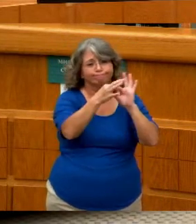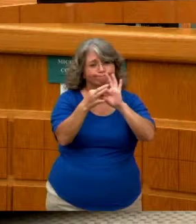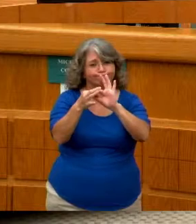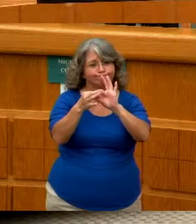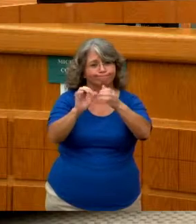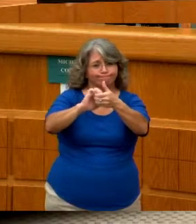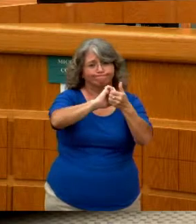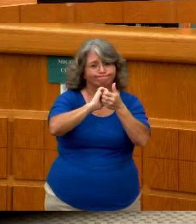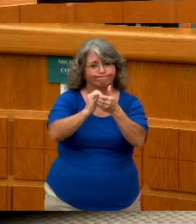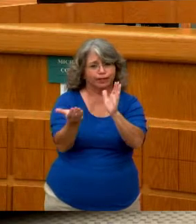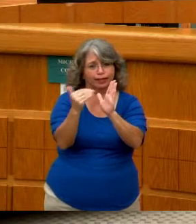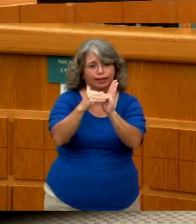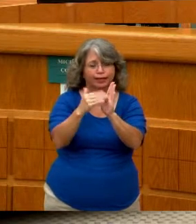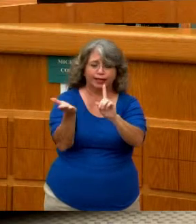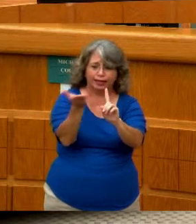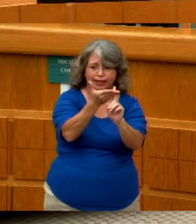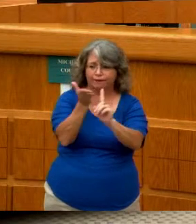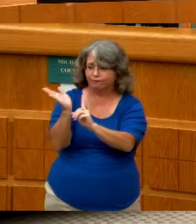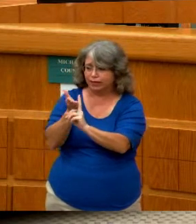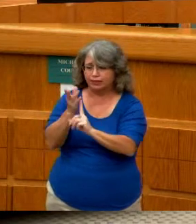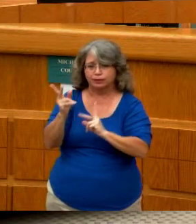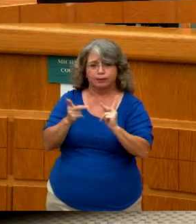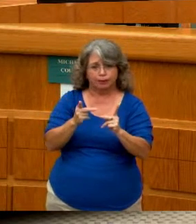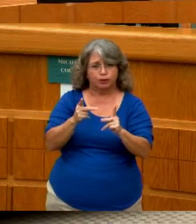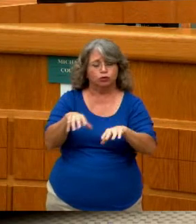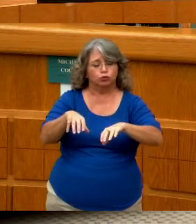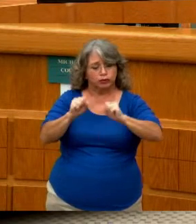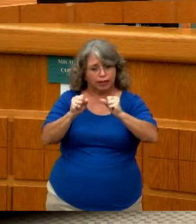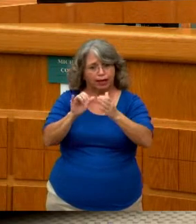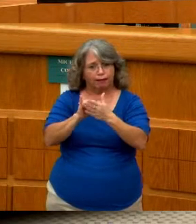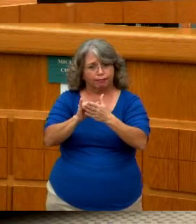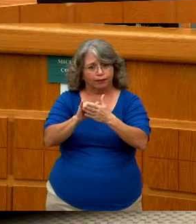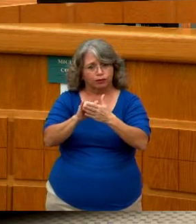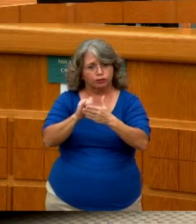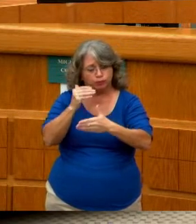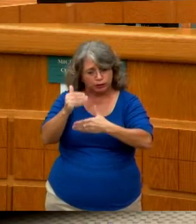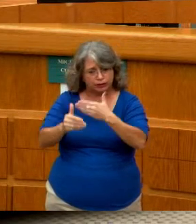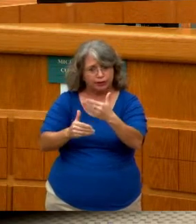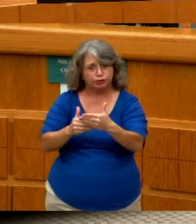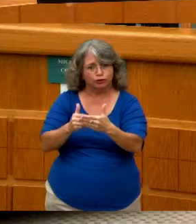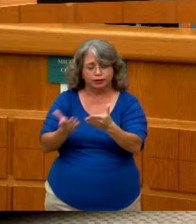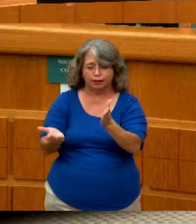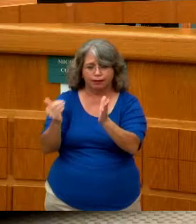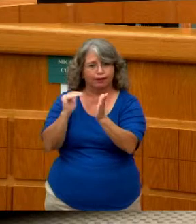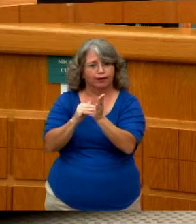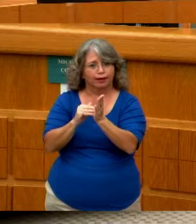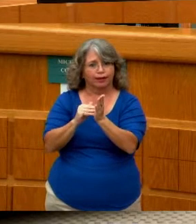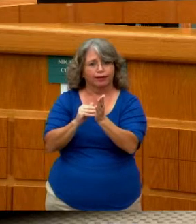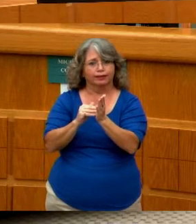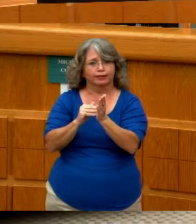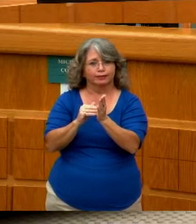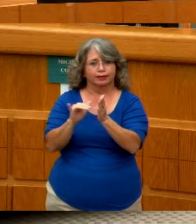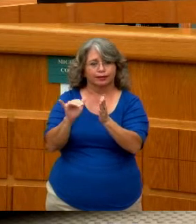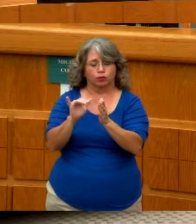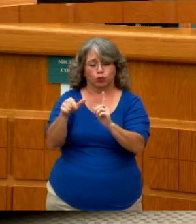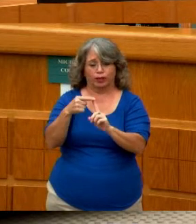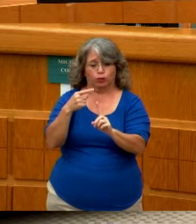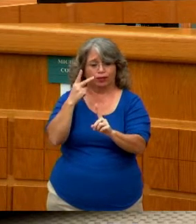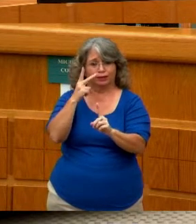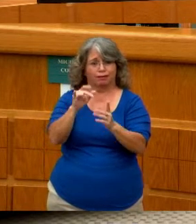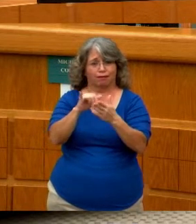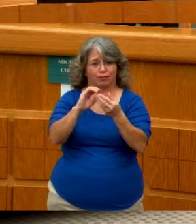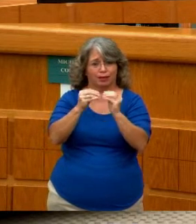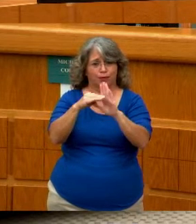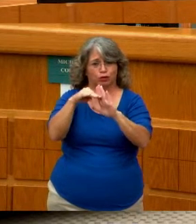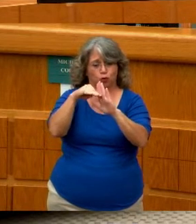As a community, we need to come together again and convince people to make those steps all over again, just like we did before, that we